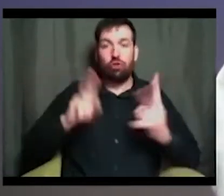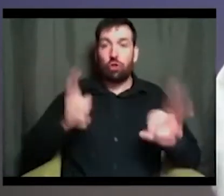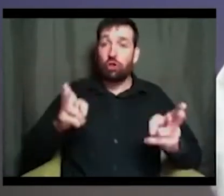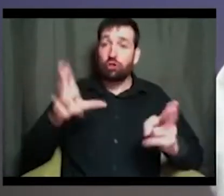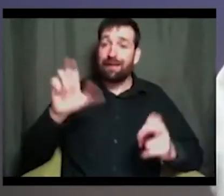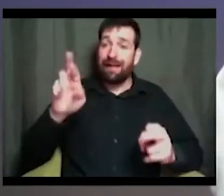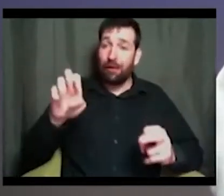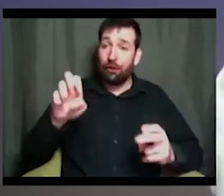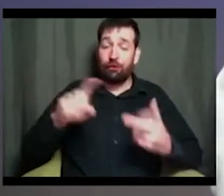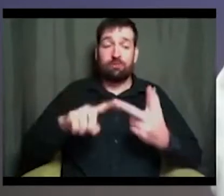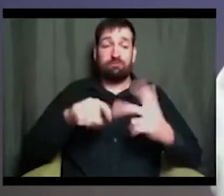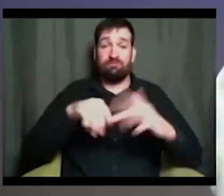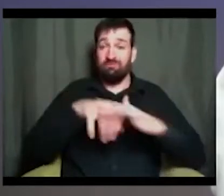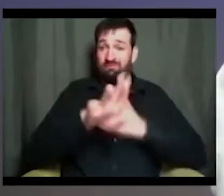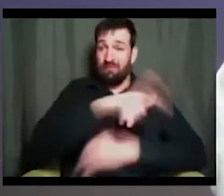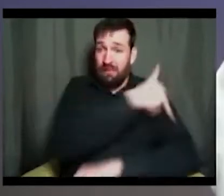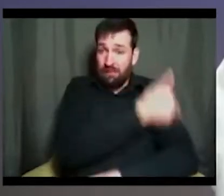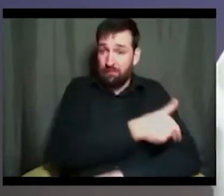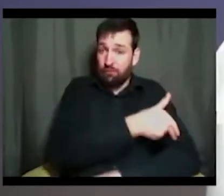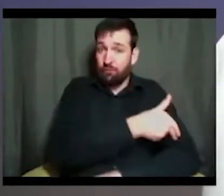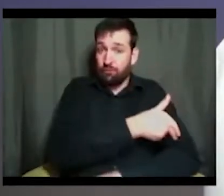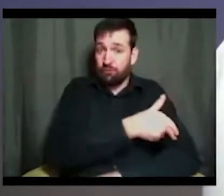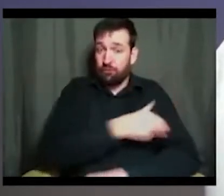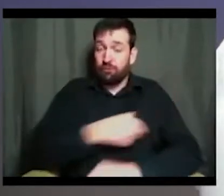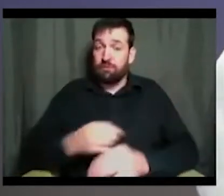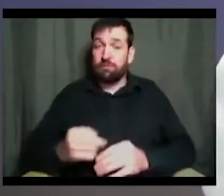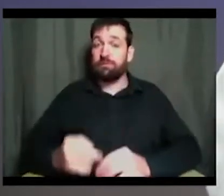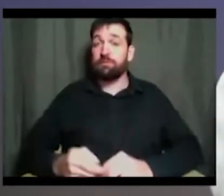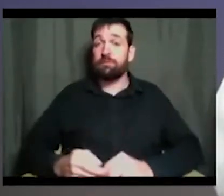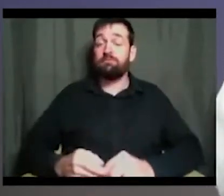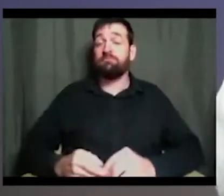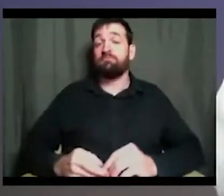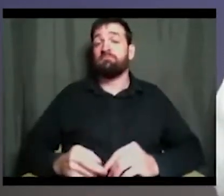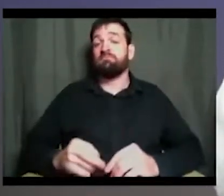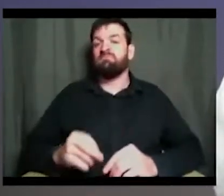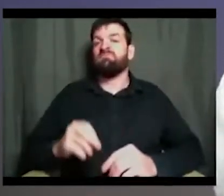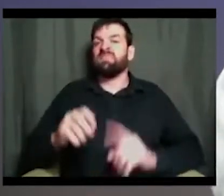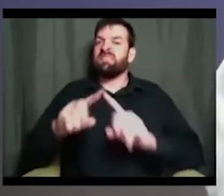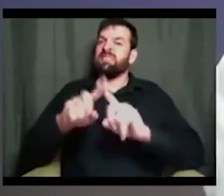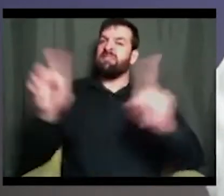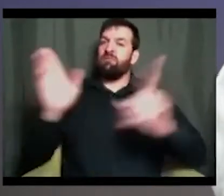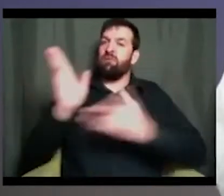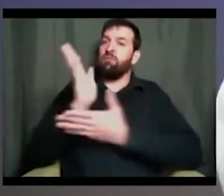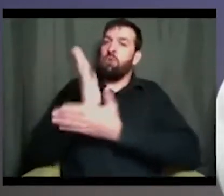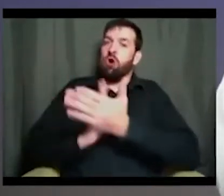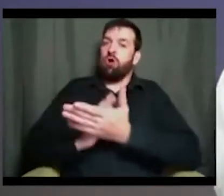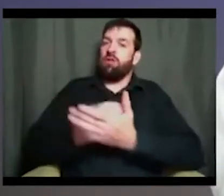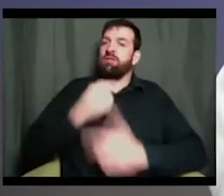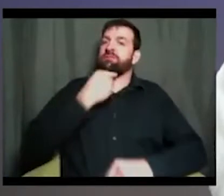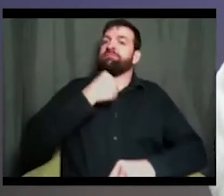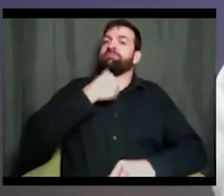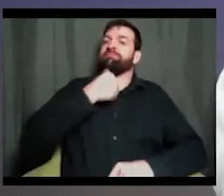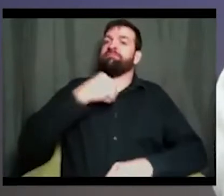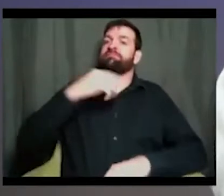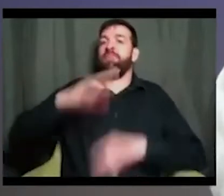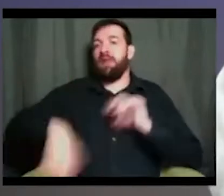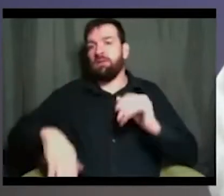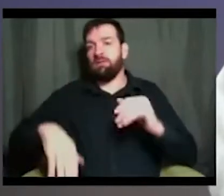a couple days because that affects a different part of their airway than what asthma does. And so